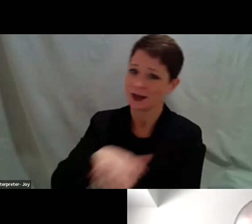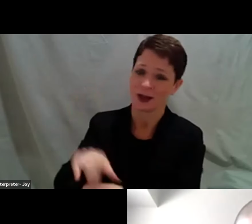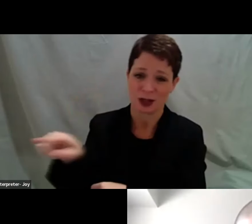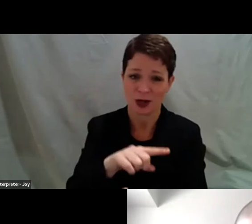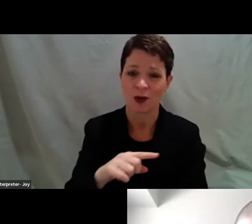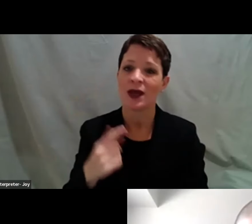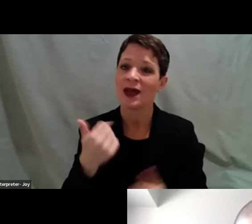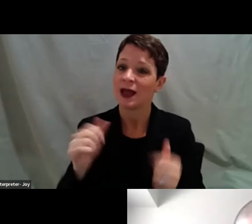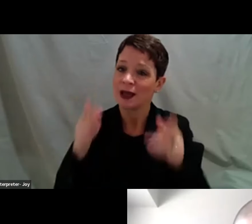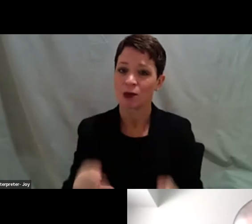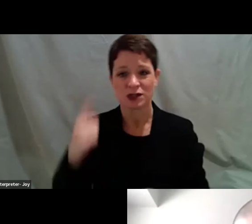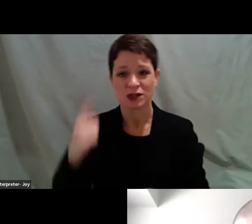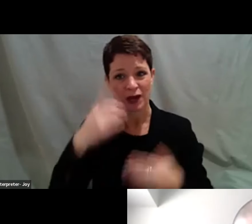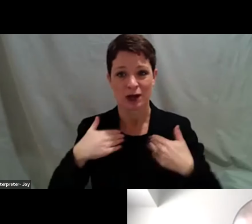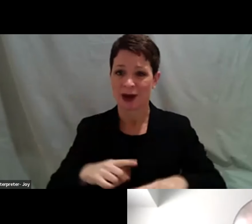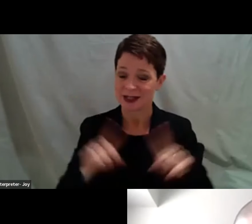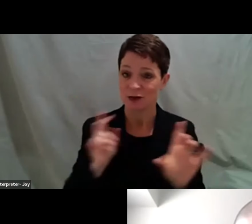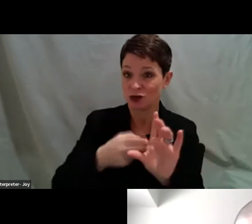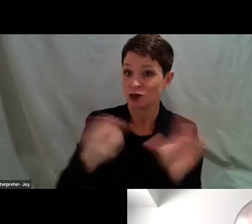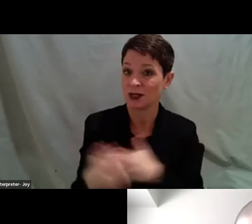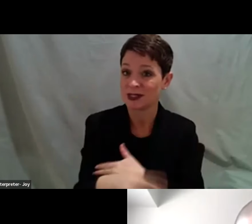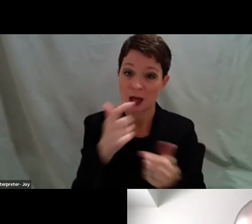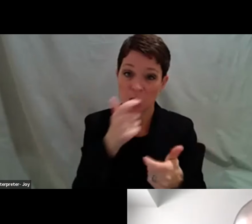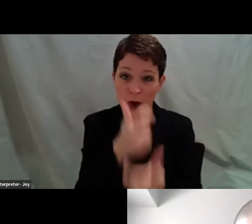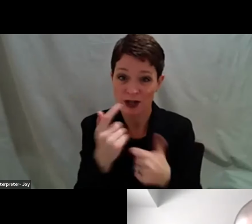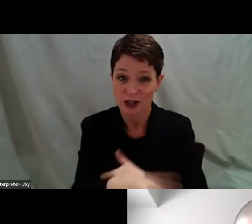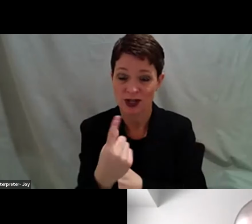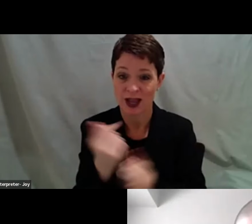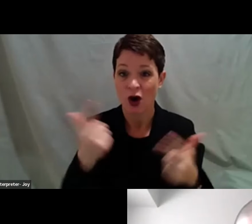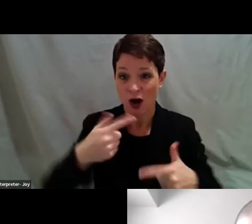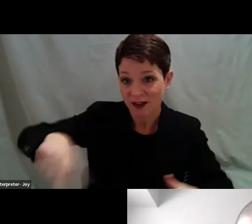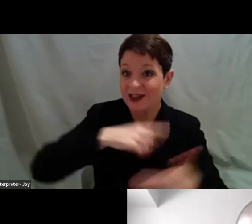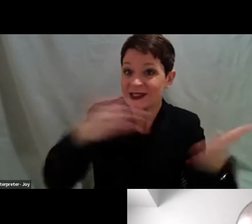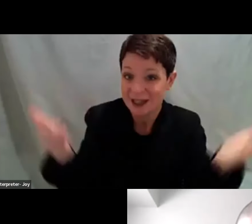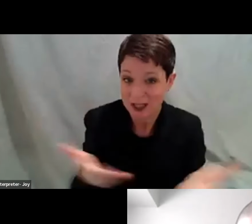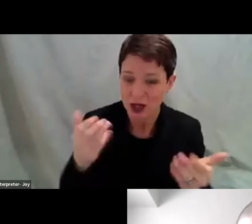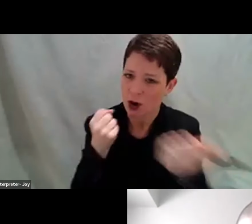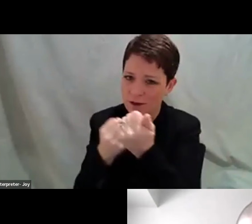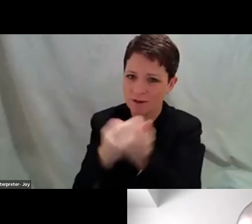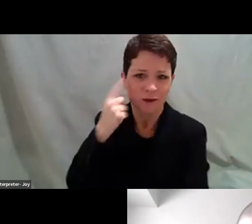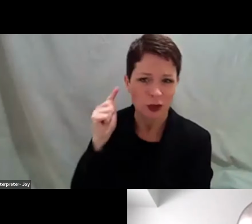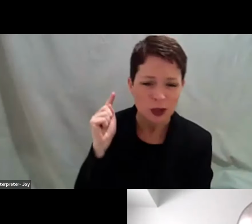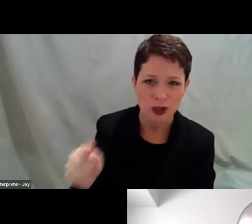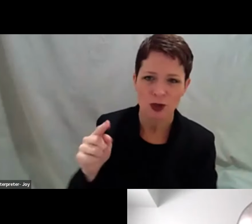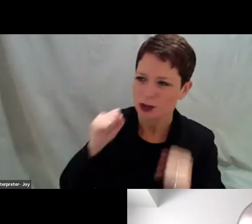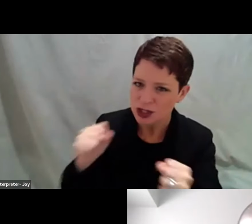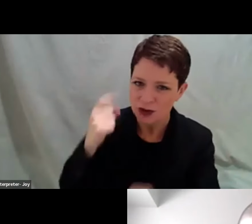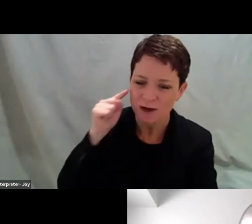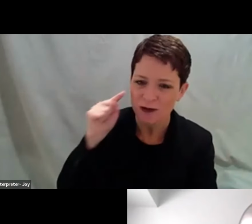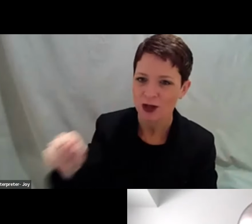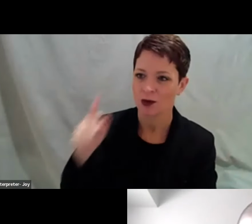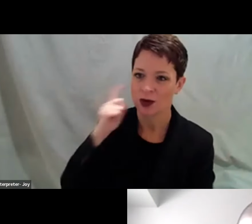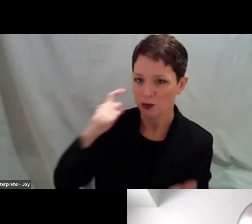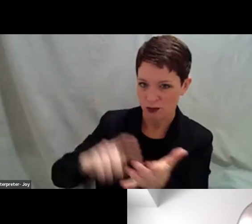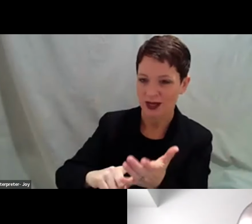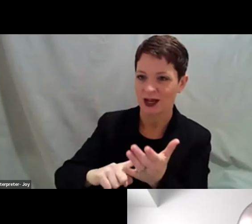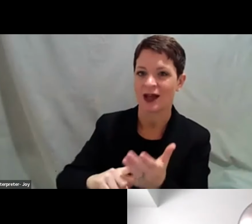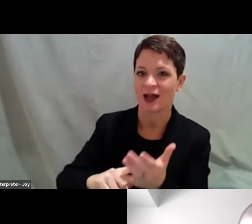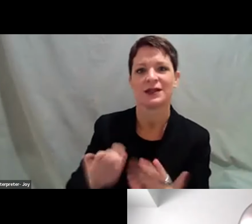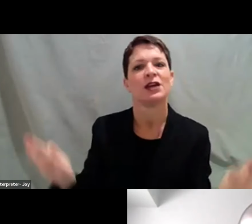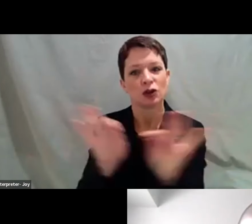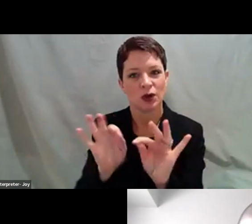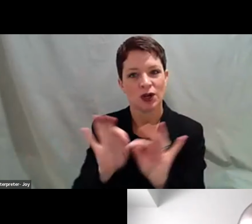body difference who may be attending today, all of us at this symposium are rooting for you, and we know and recognize just how